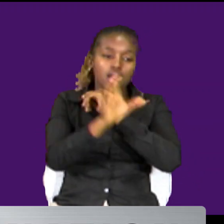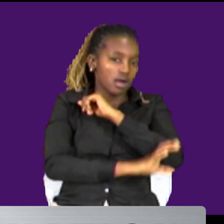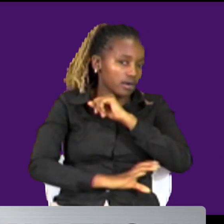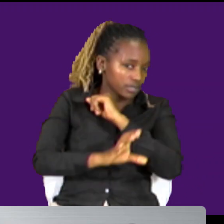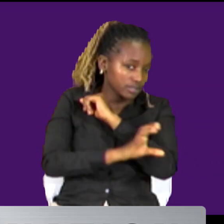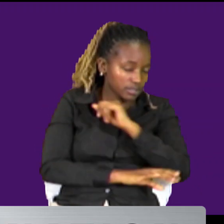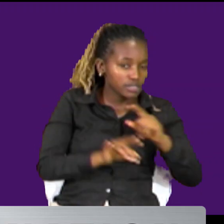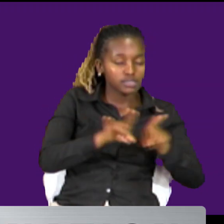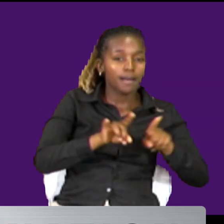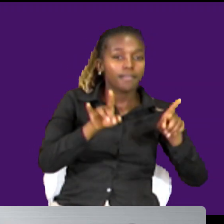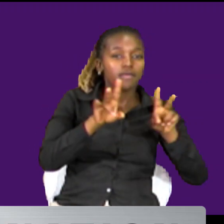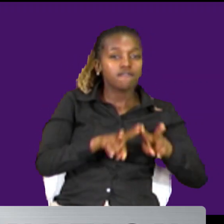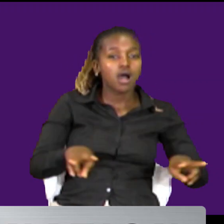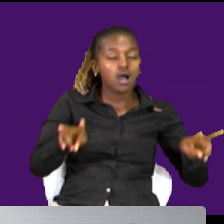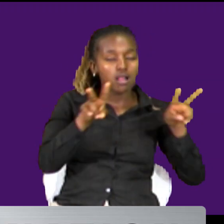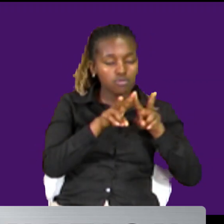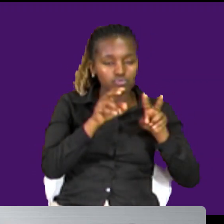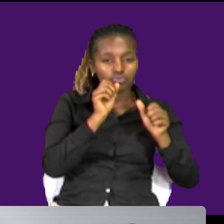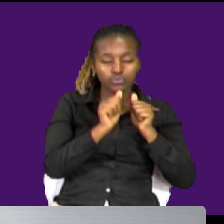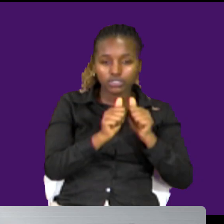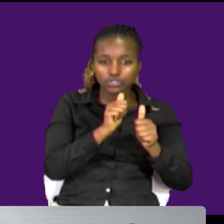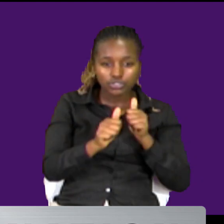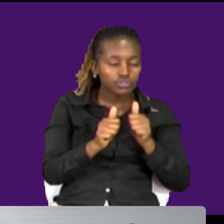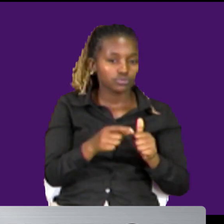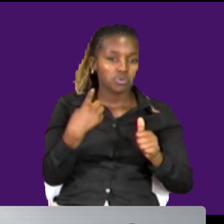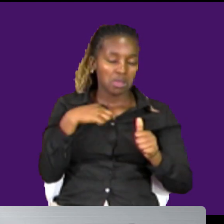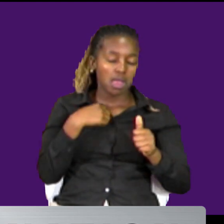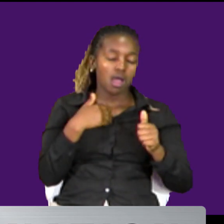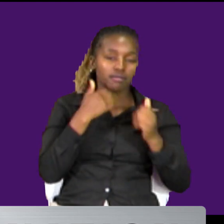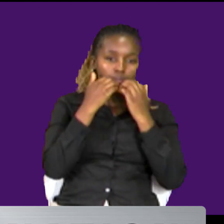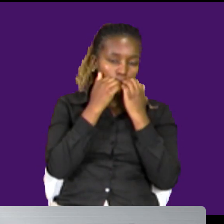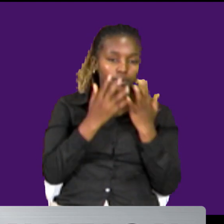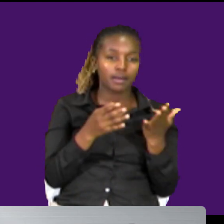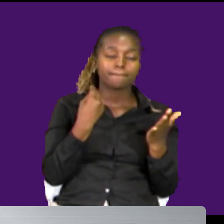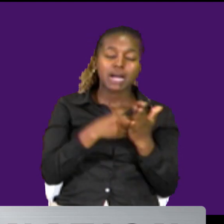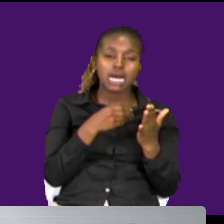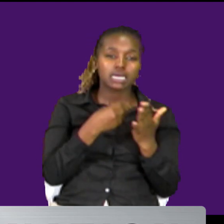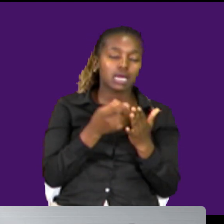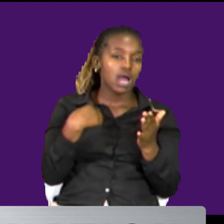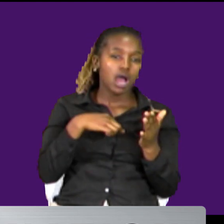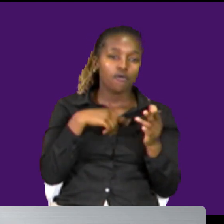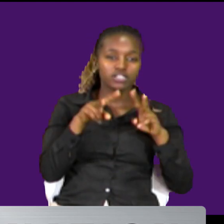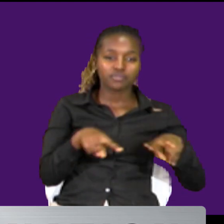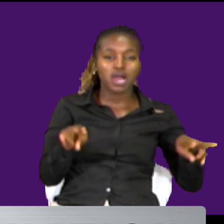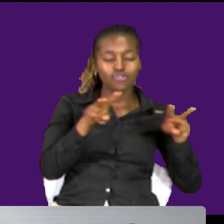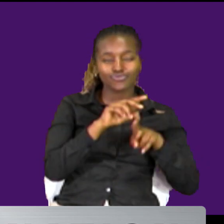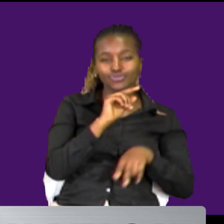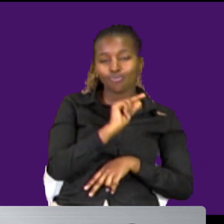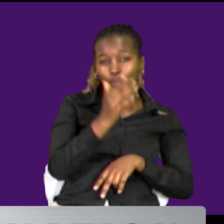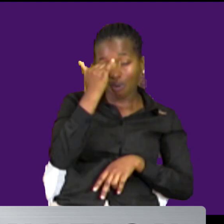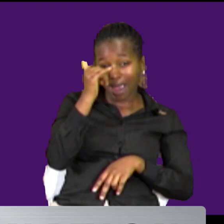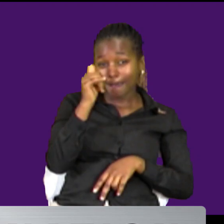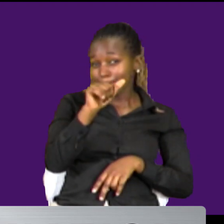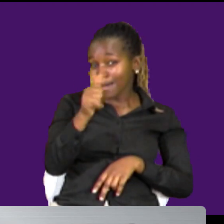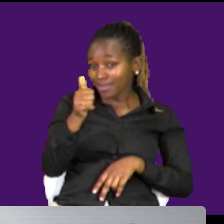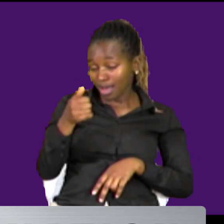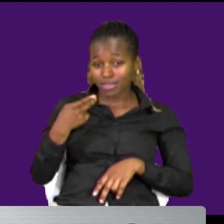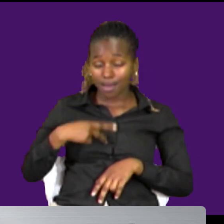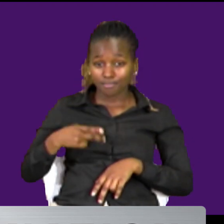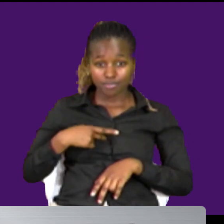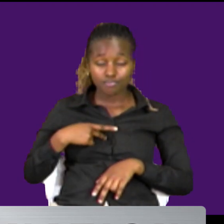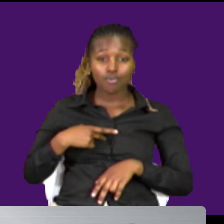and devaluing that which we have. Okay, our currency today is not as strong as it was 2-3 years